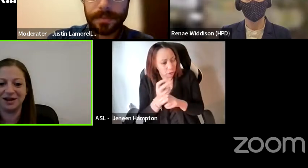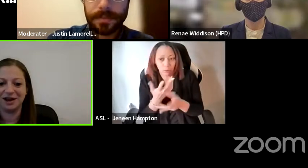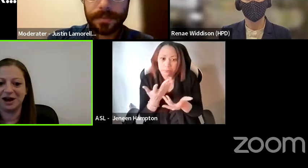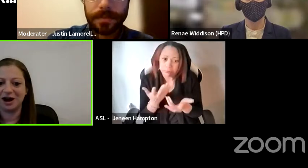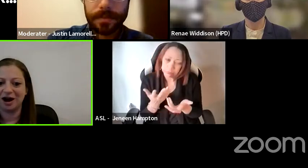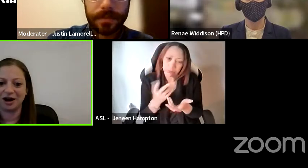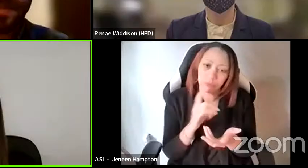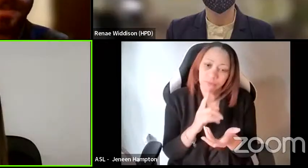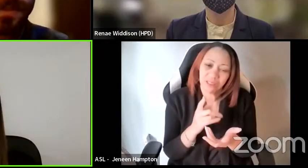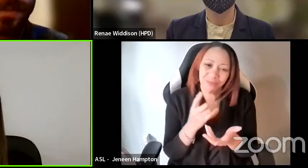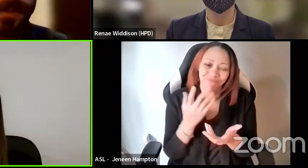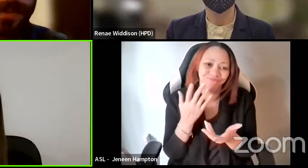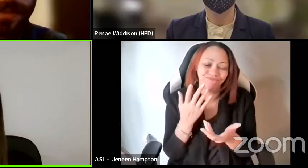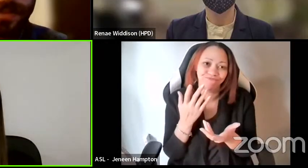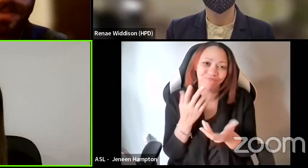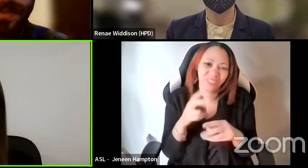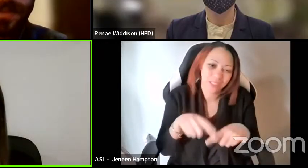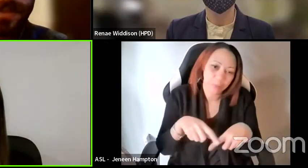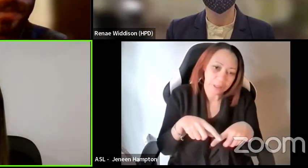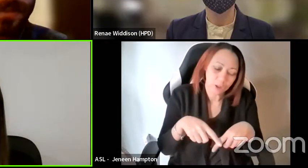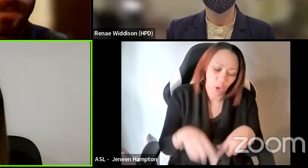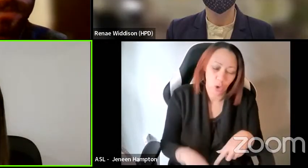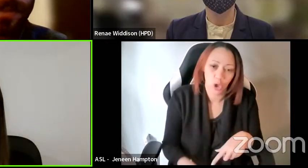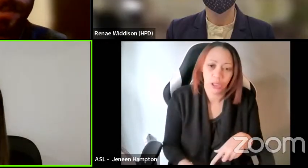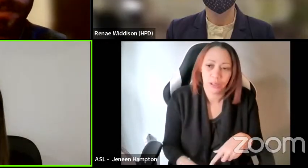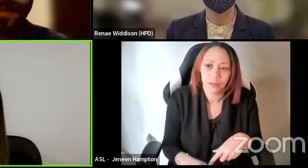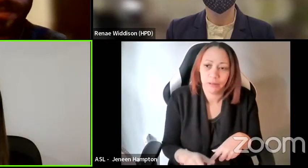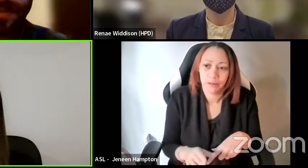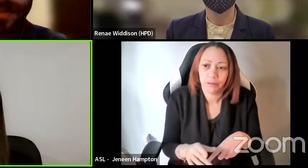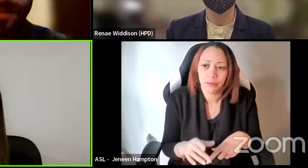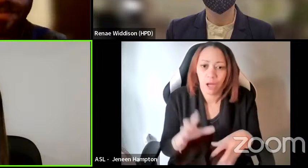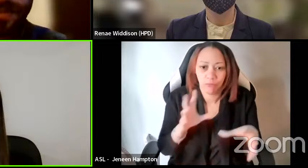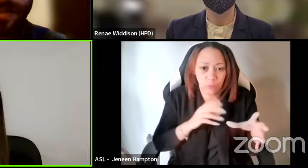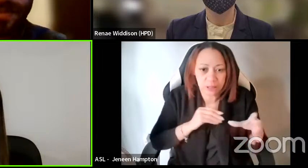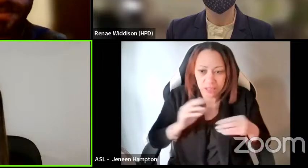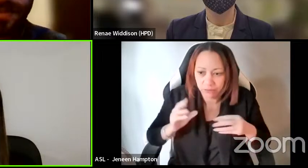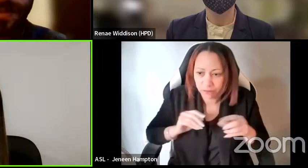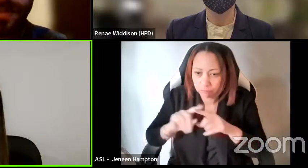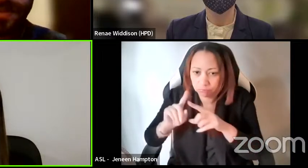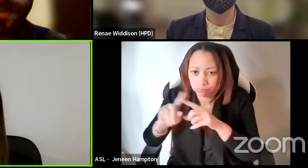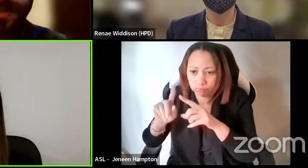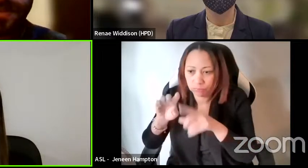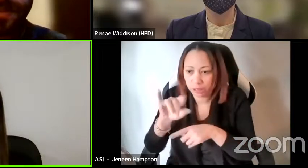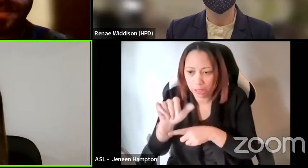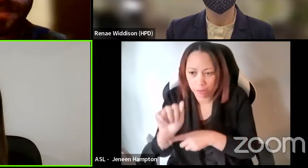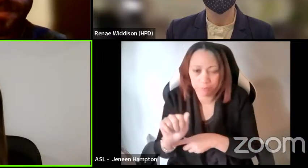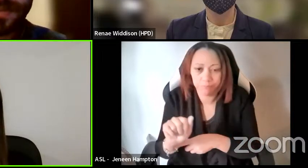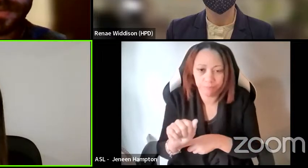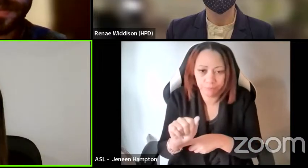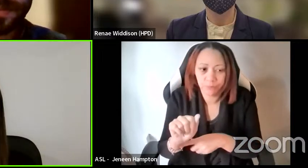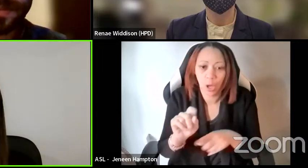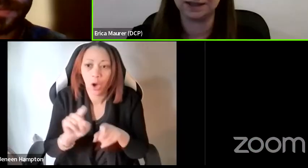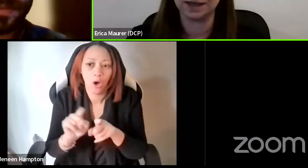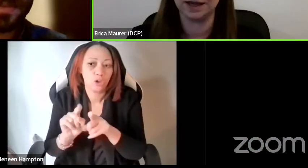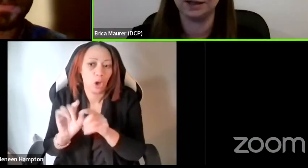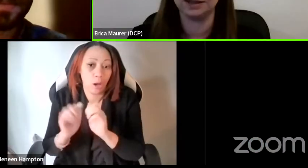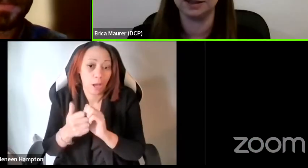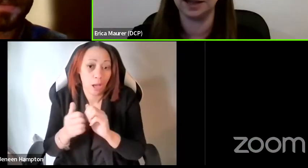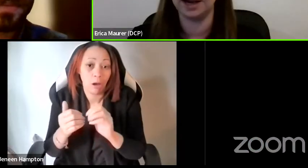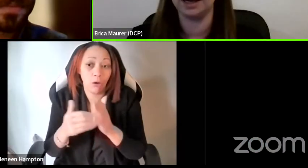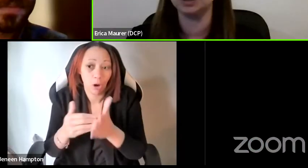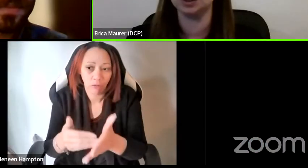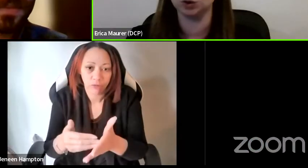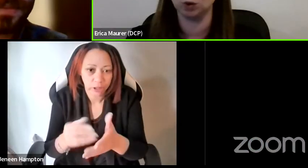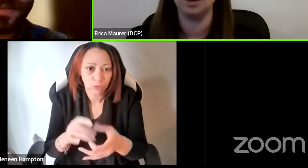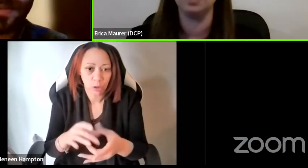on our pipeline of receiving the data and how often it's released